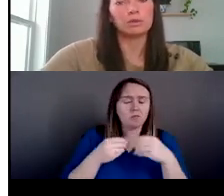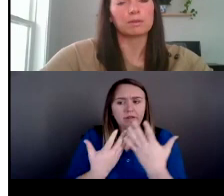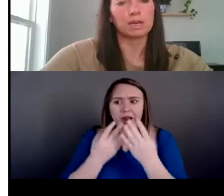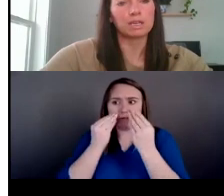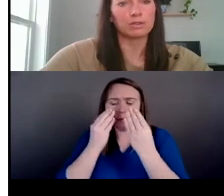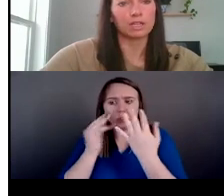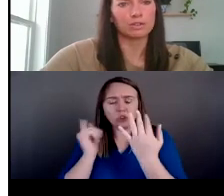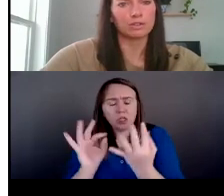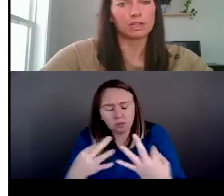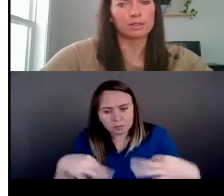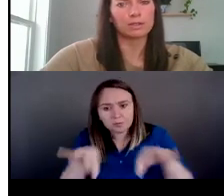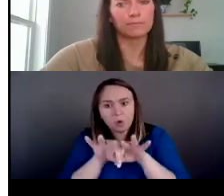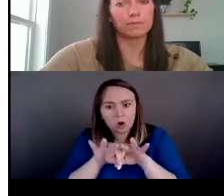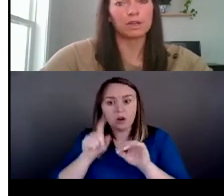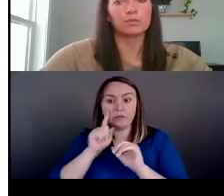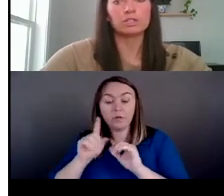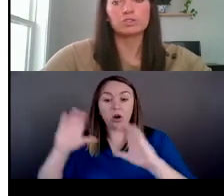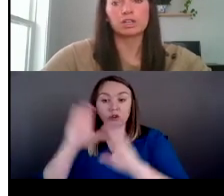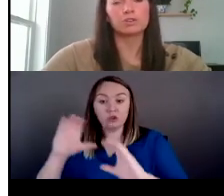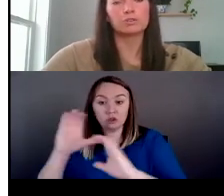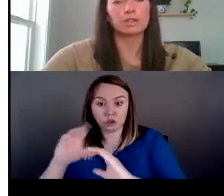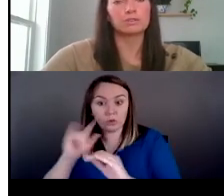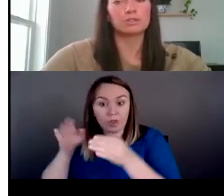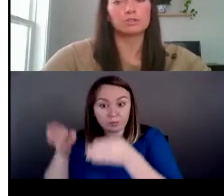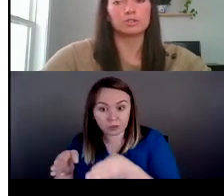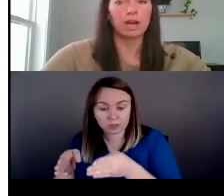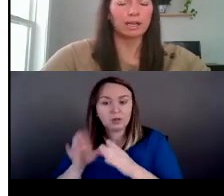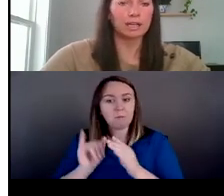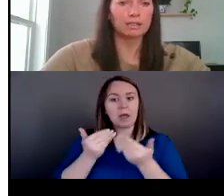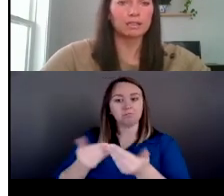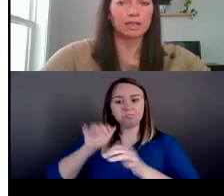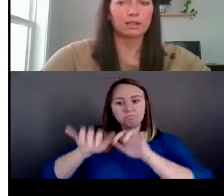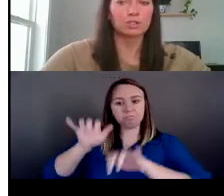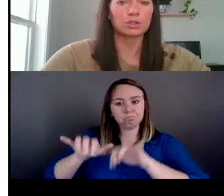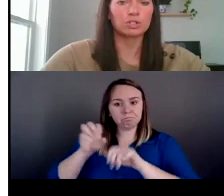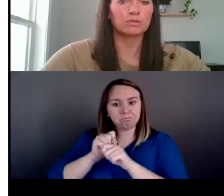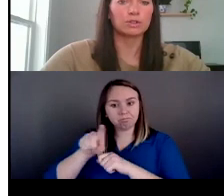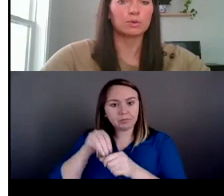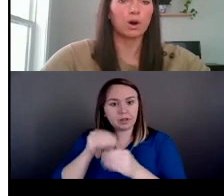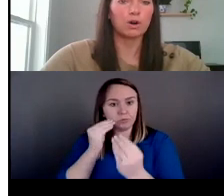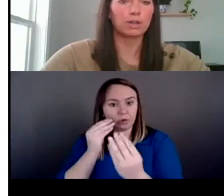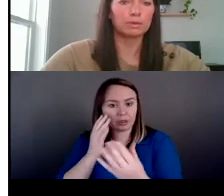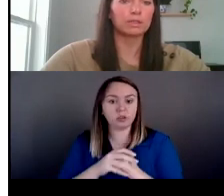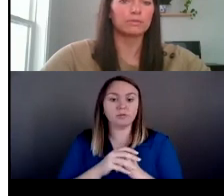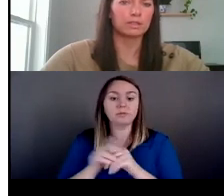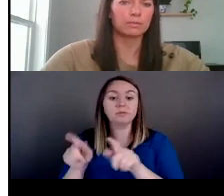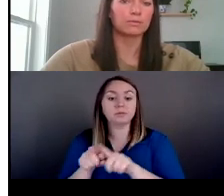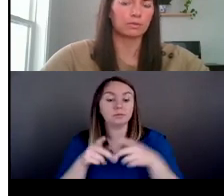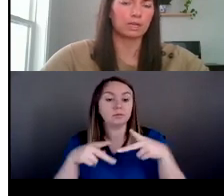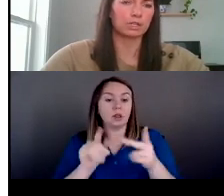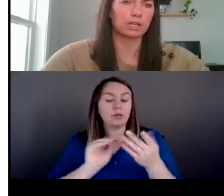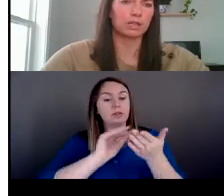loved one by making those entries. Registering also allows you to track cases and to search and view all publicly